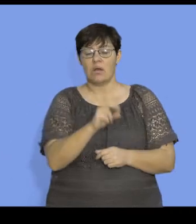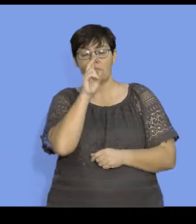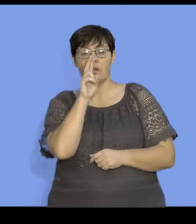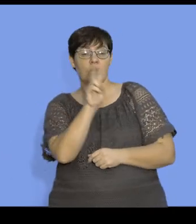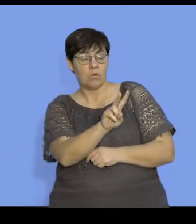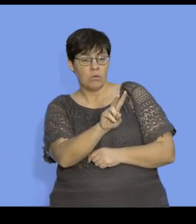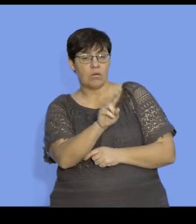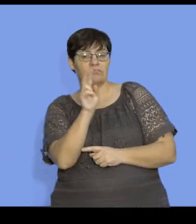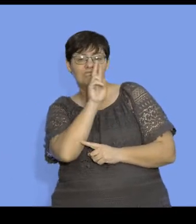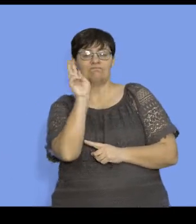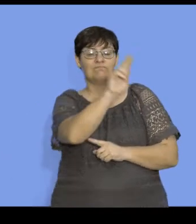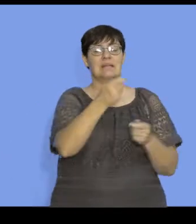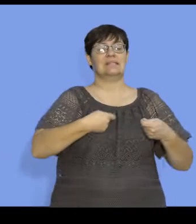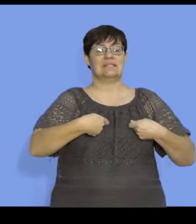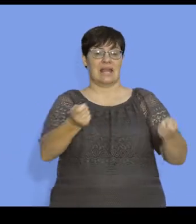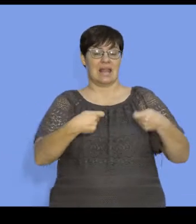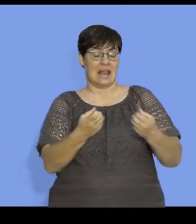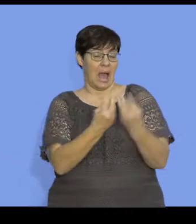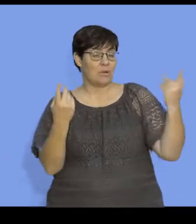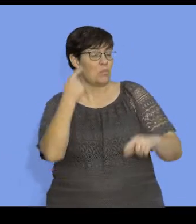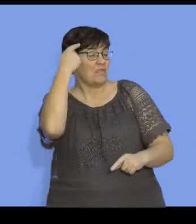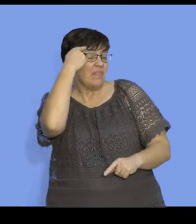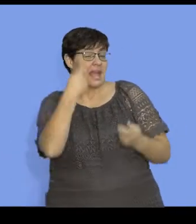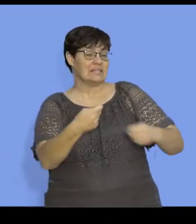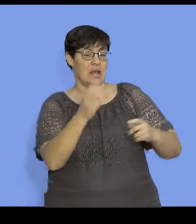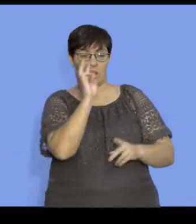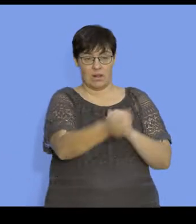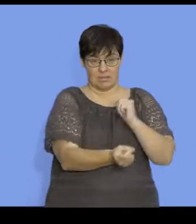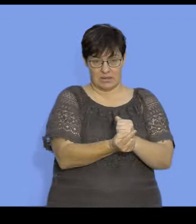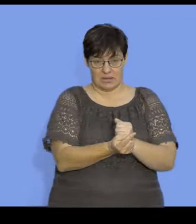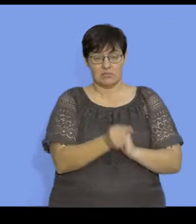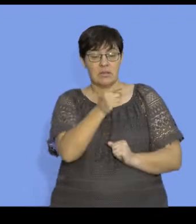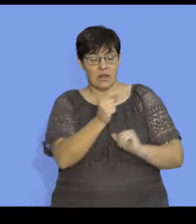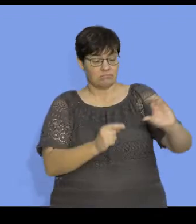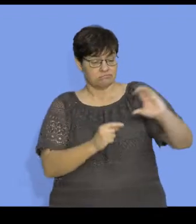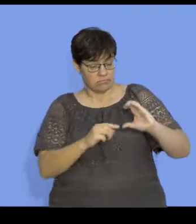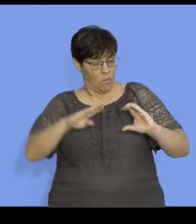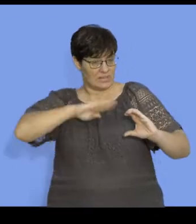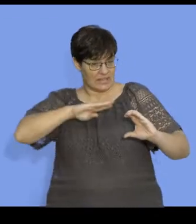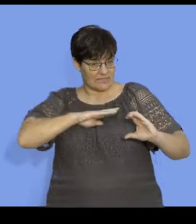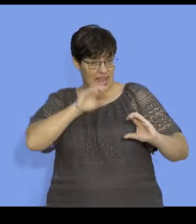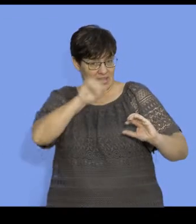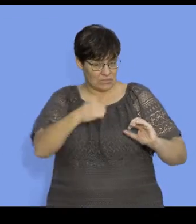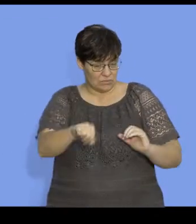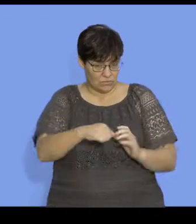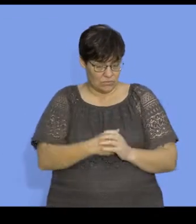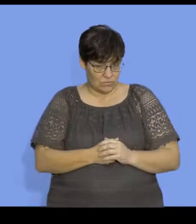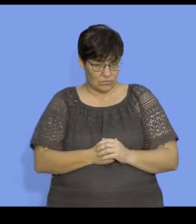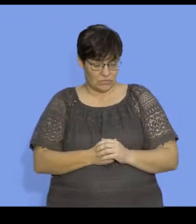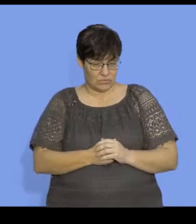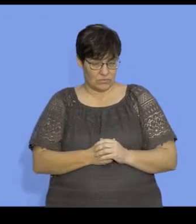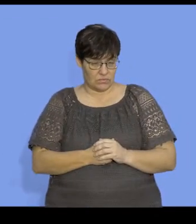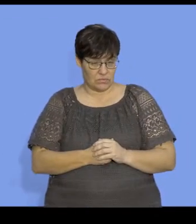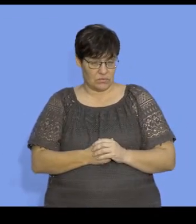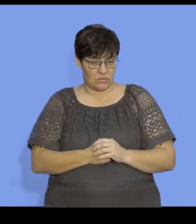at our projected sale figures and to see whether these sales figures are satisfactory or not. Now, once again,